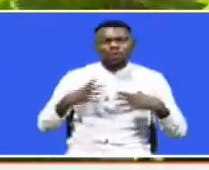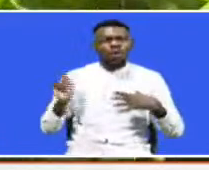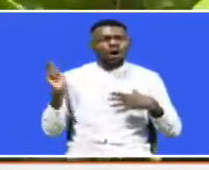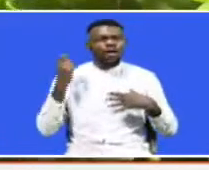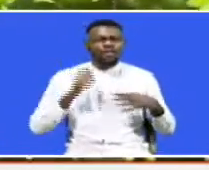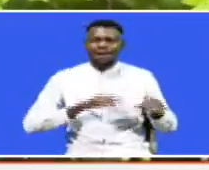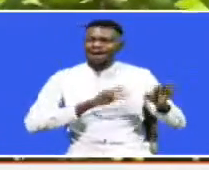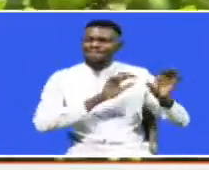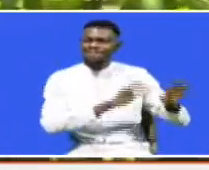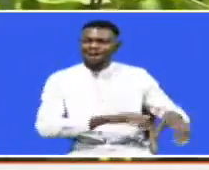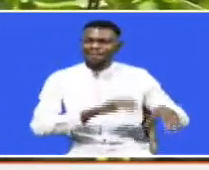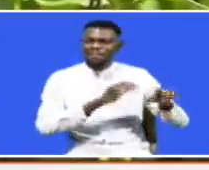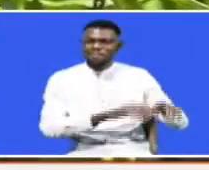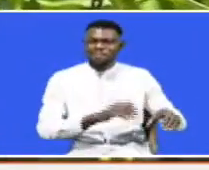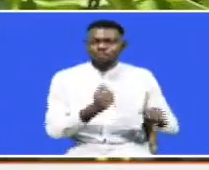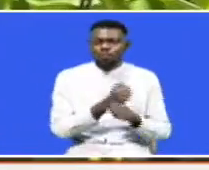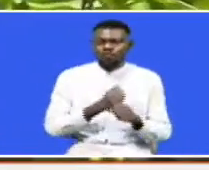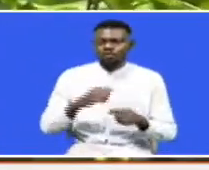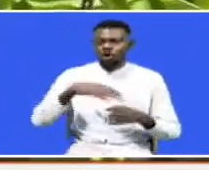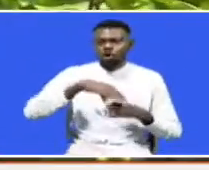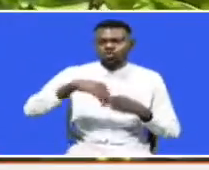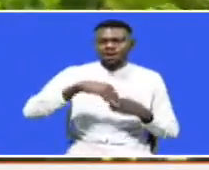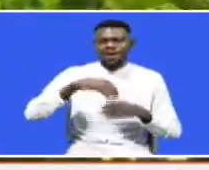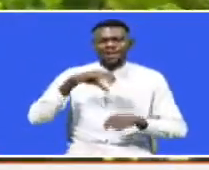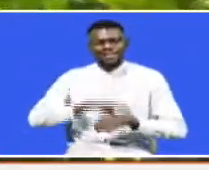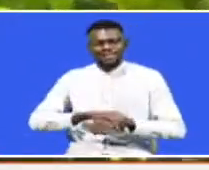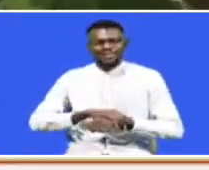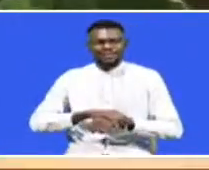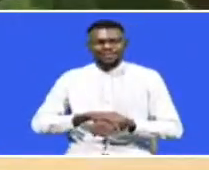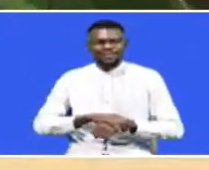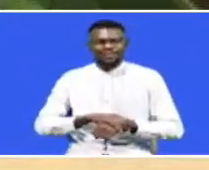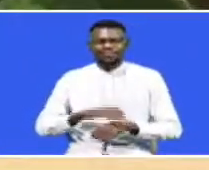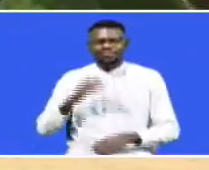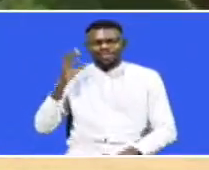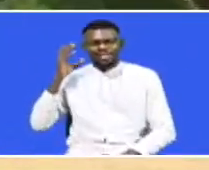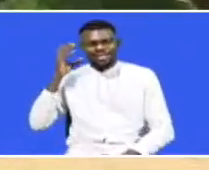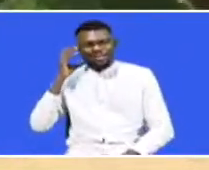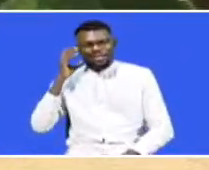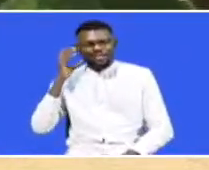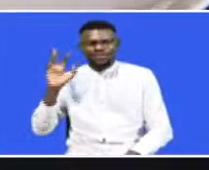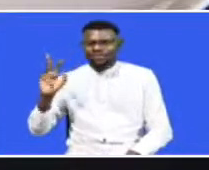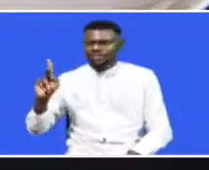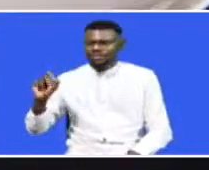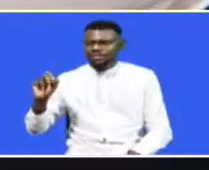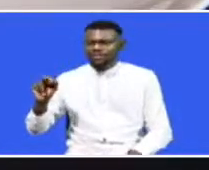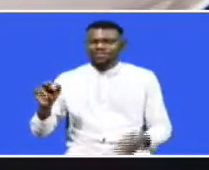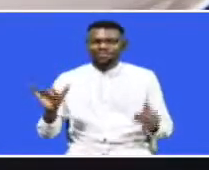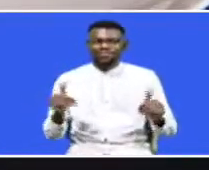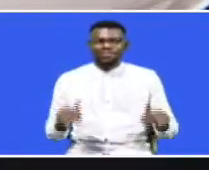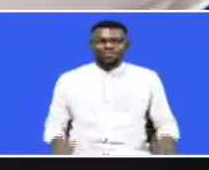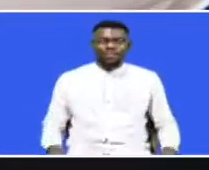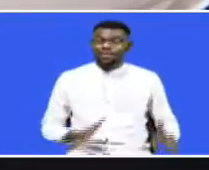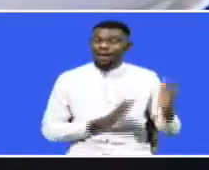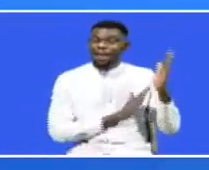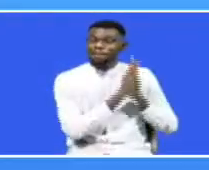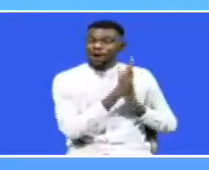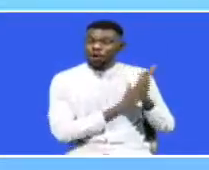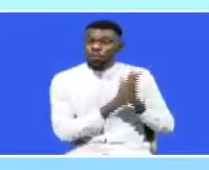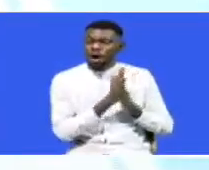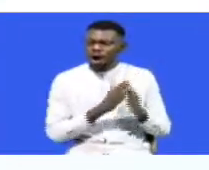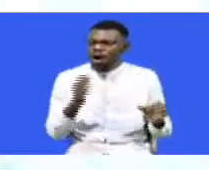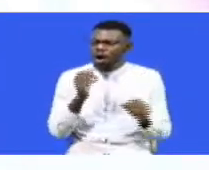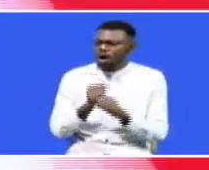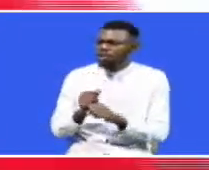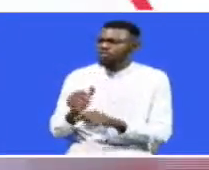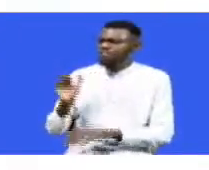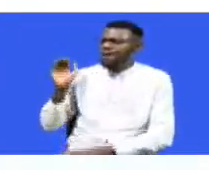in dollars or its equivalent. Clement Masombo, KTN News. The Mau Mau Association is